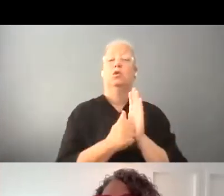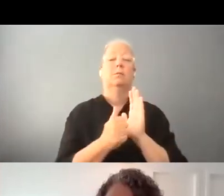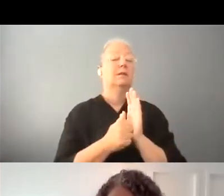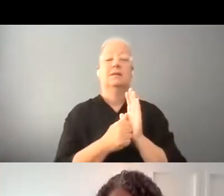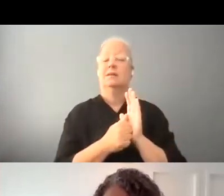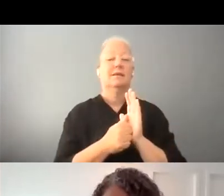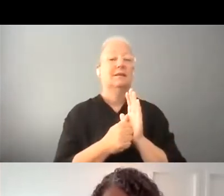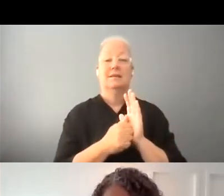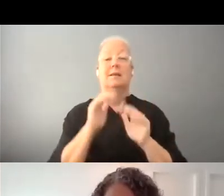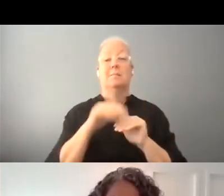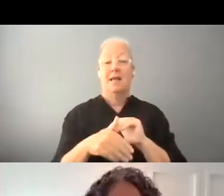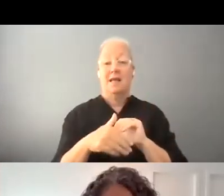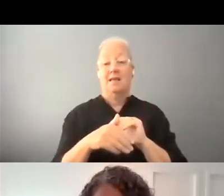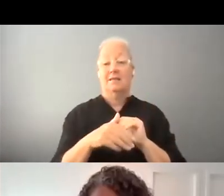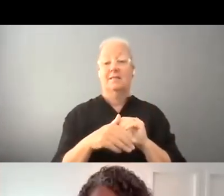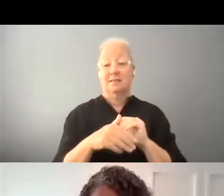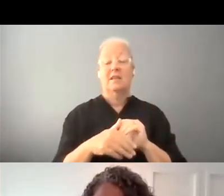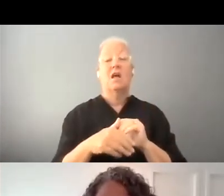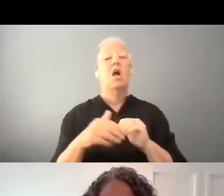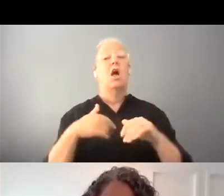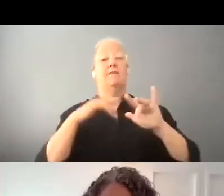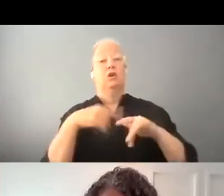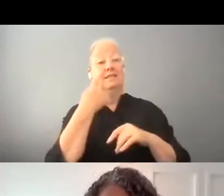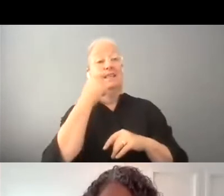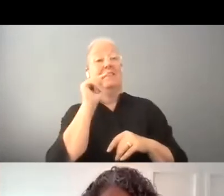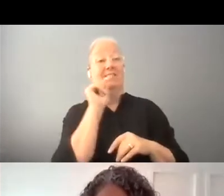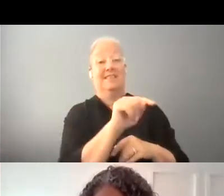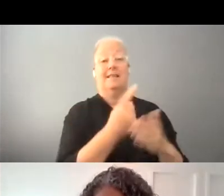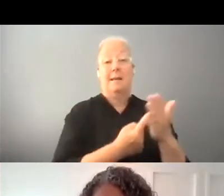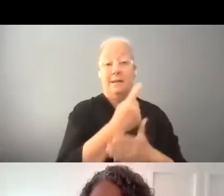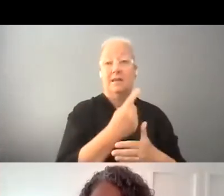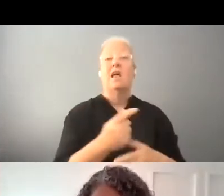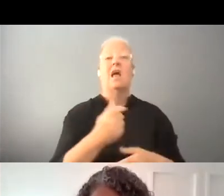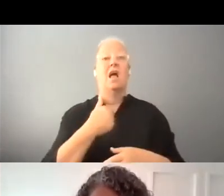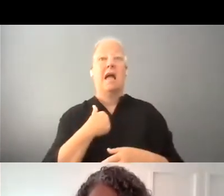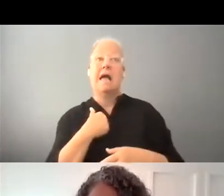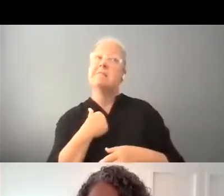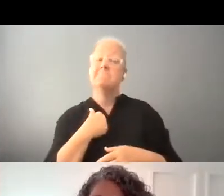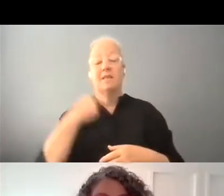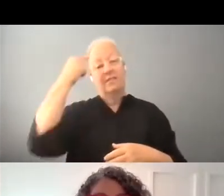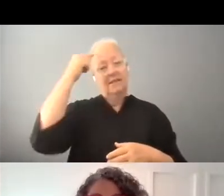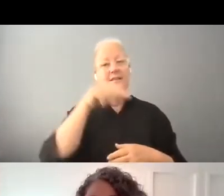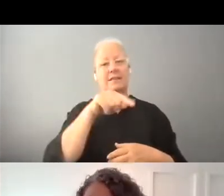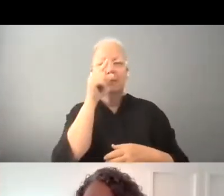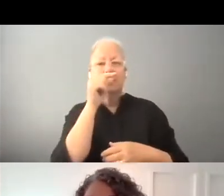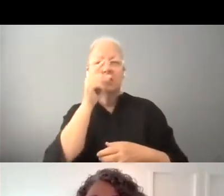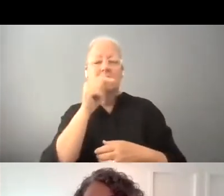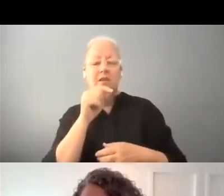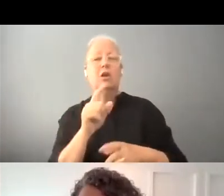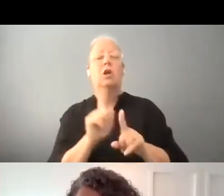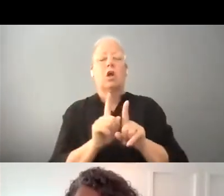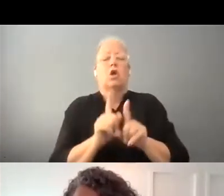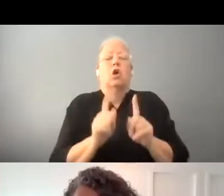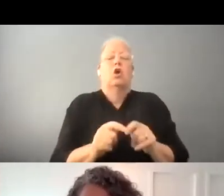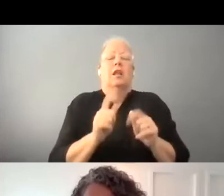with, this is what I haven't seen there, this is what I see the potential. So it is that early development. It's not when it's already, and I